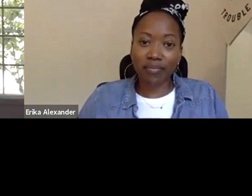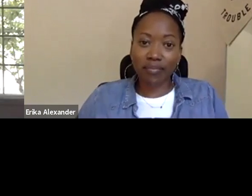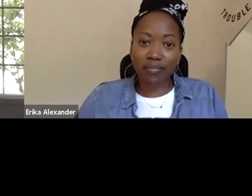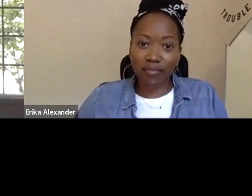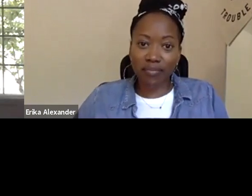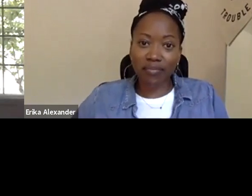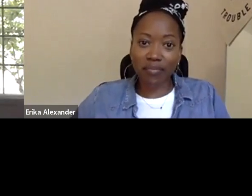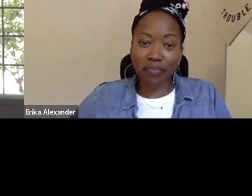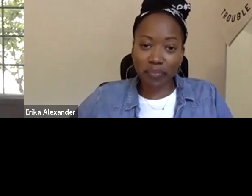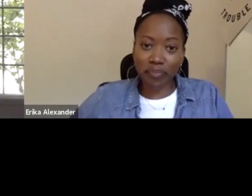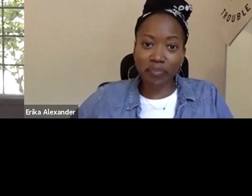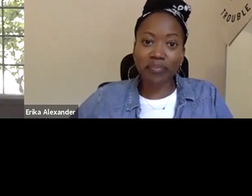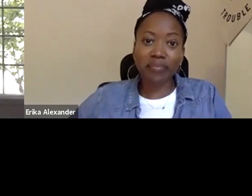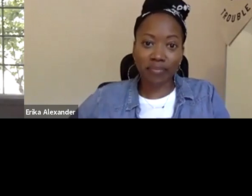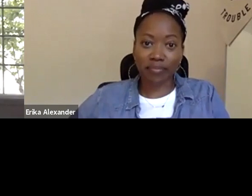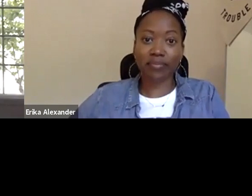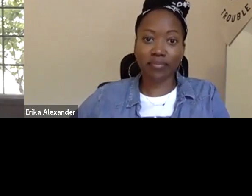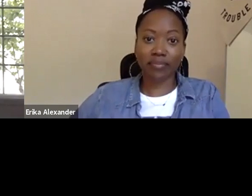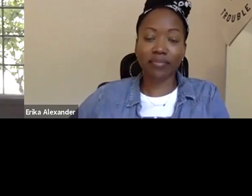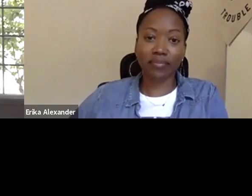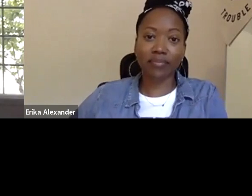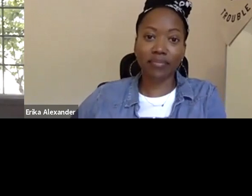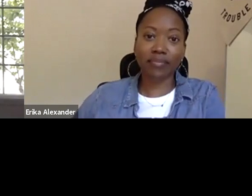the breadwinner, for your family.